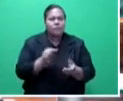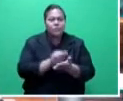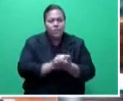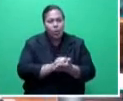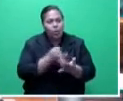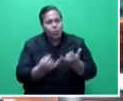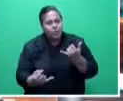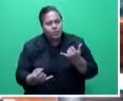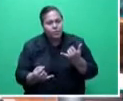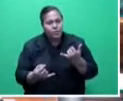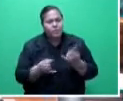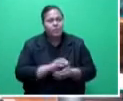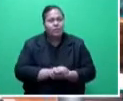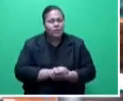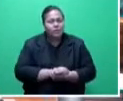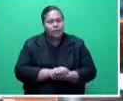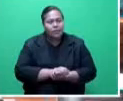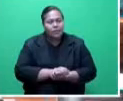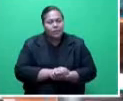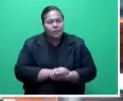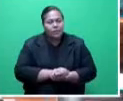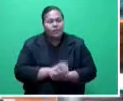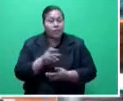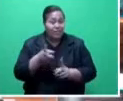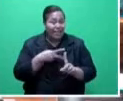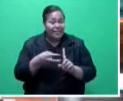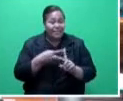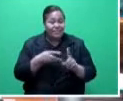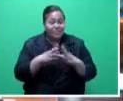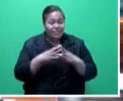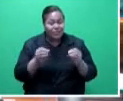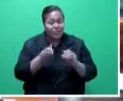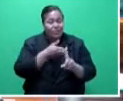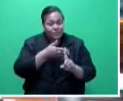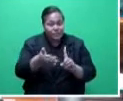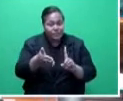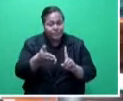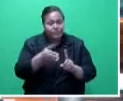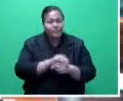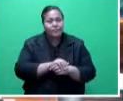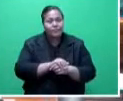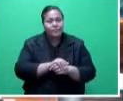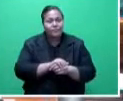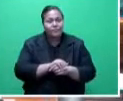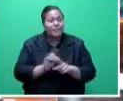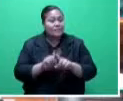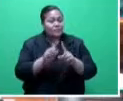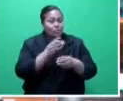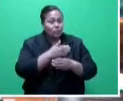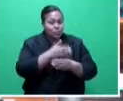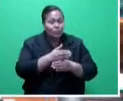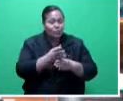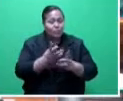the grotesque effect of violence and sexual harassment not just in workplaces but various other